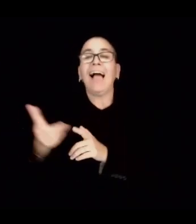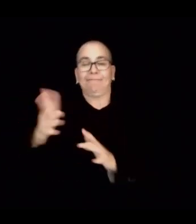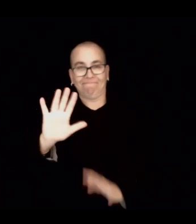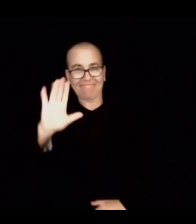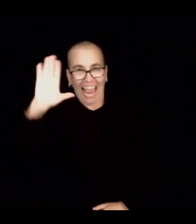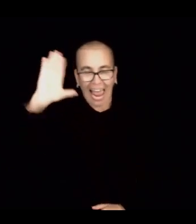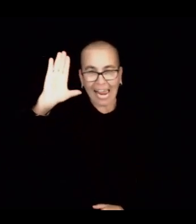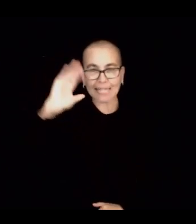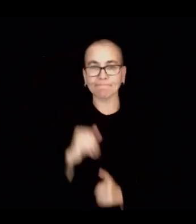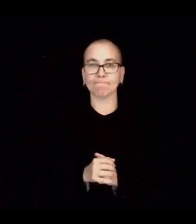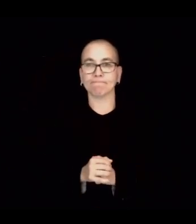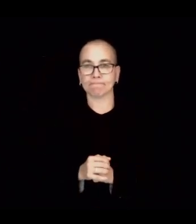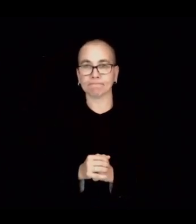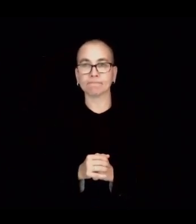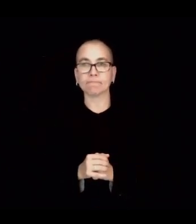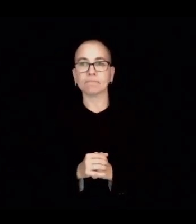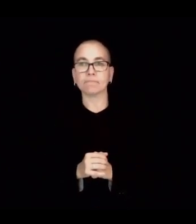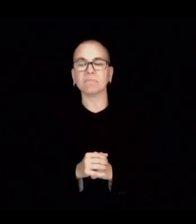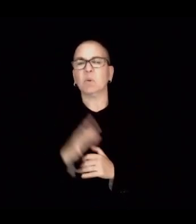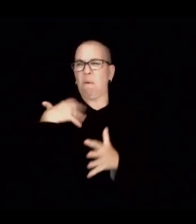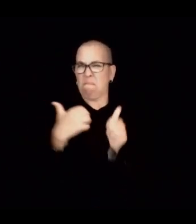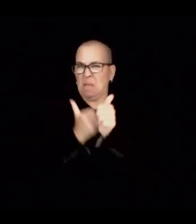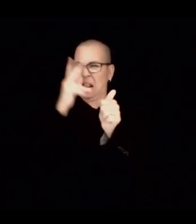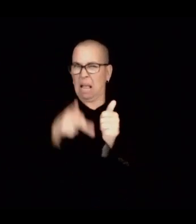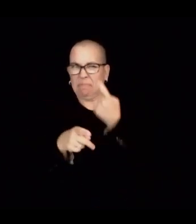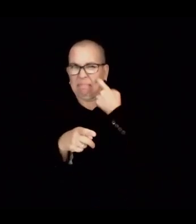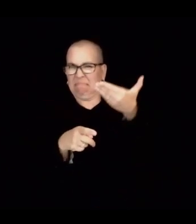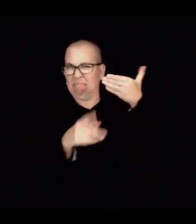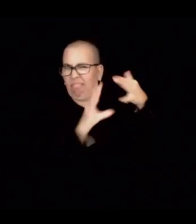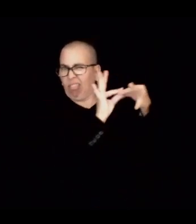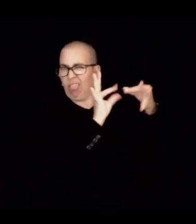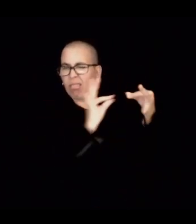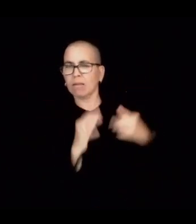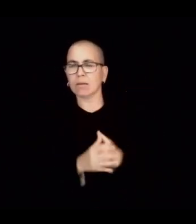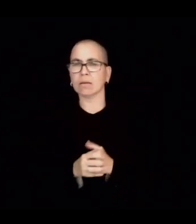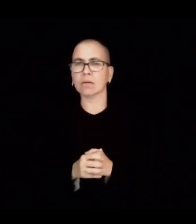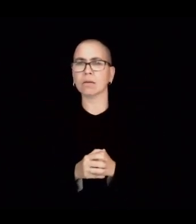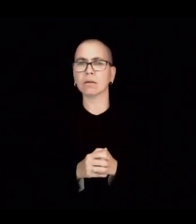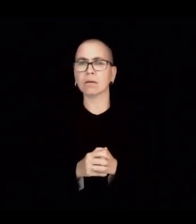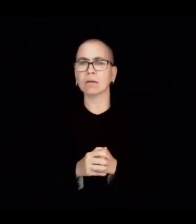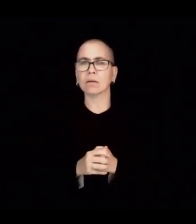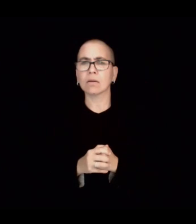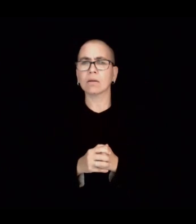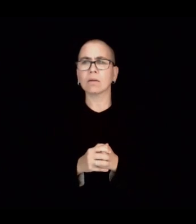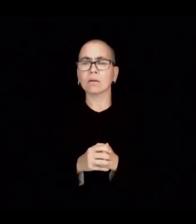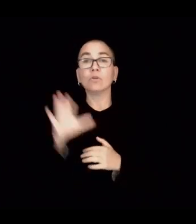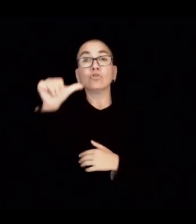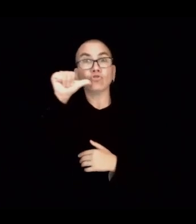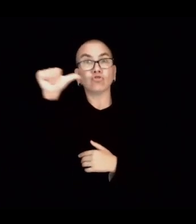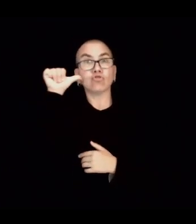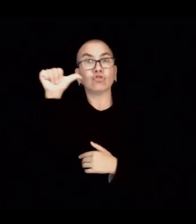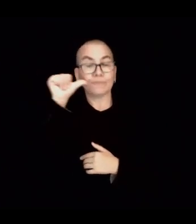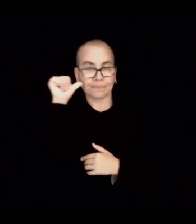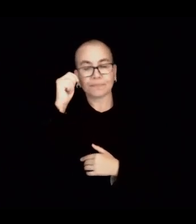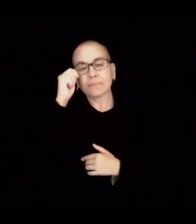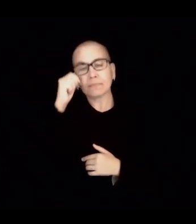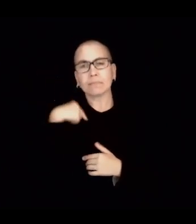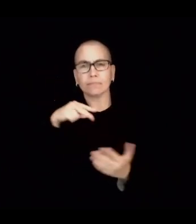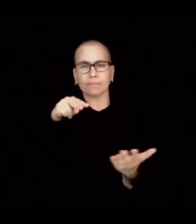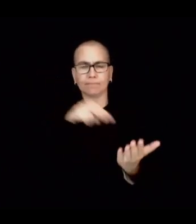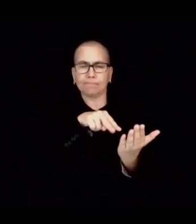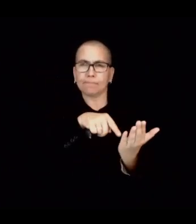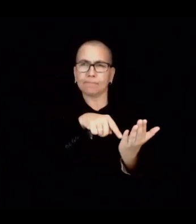Another question. I looked at the dial back dashboard yesterday when the data was updated, and cases with unknown exposure